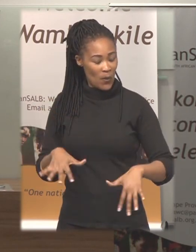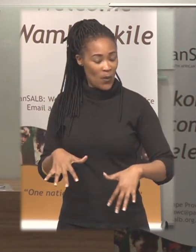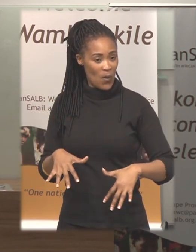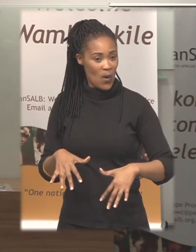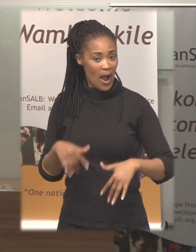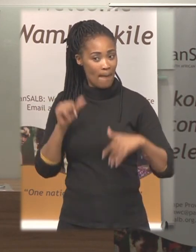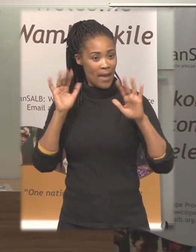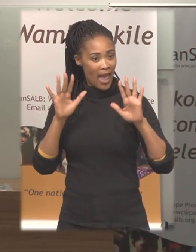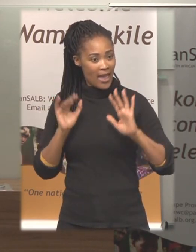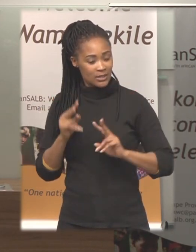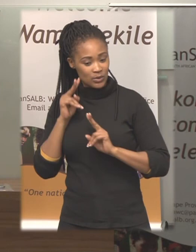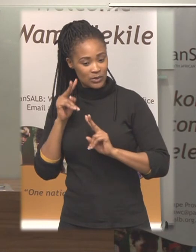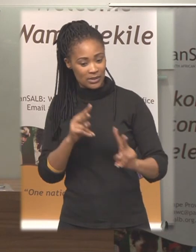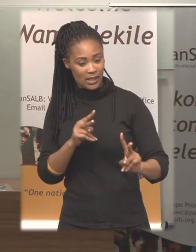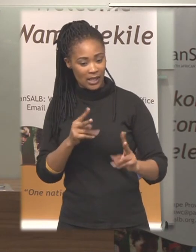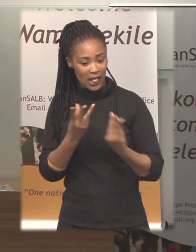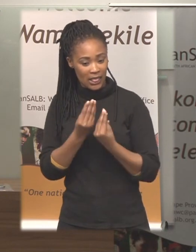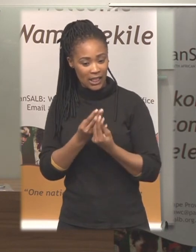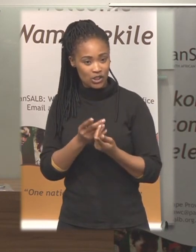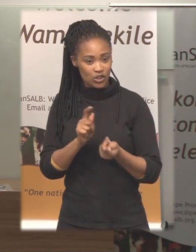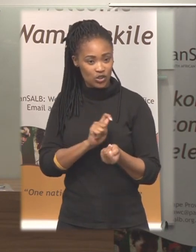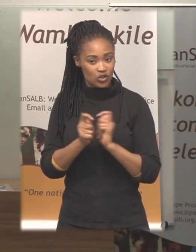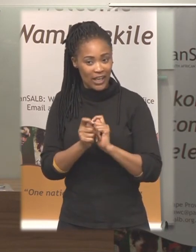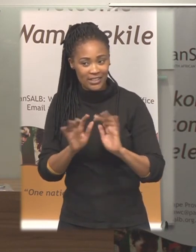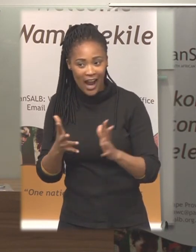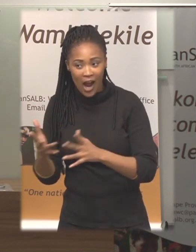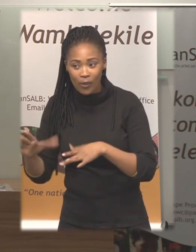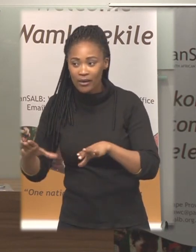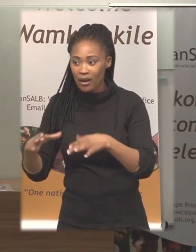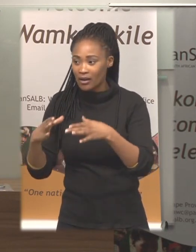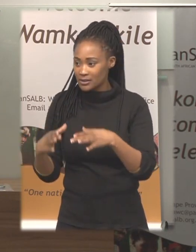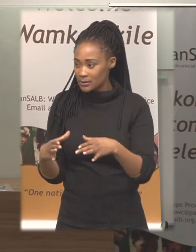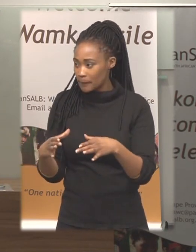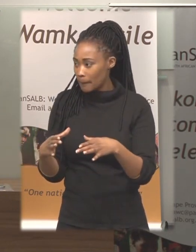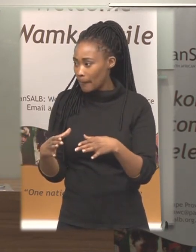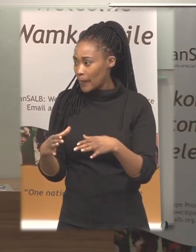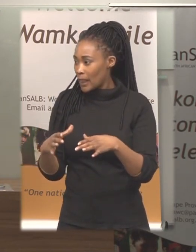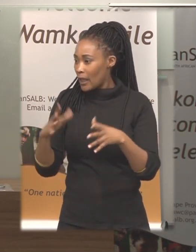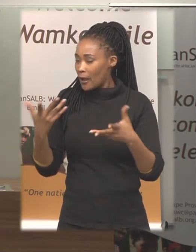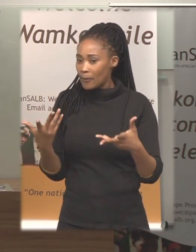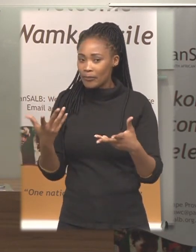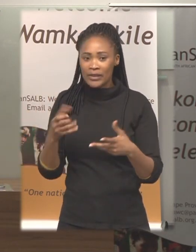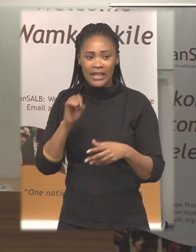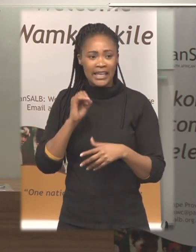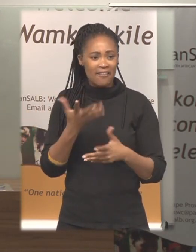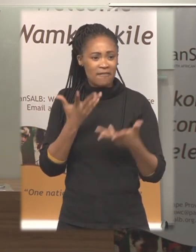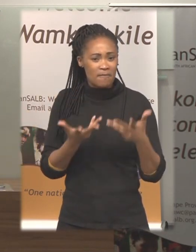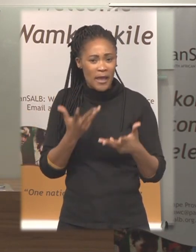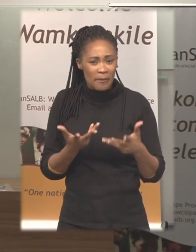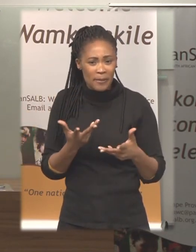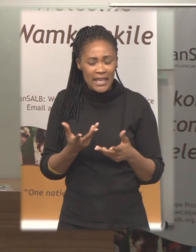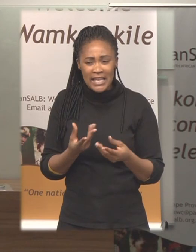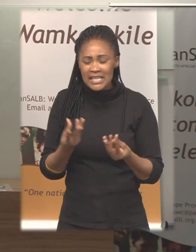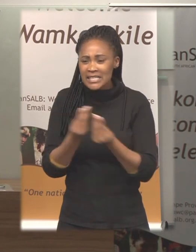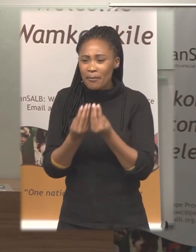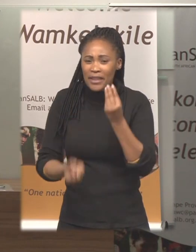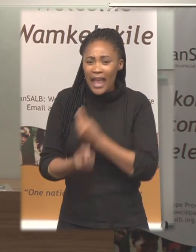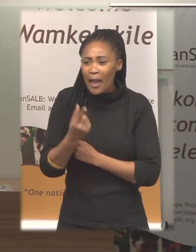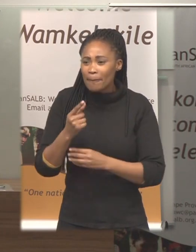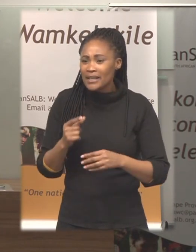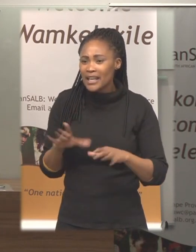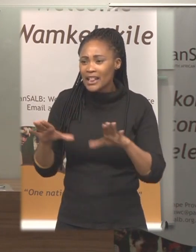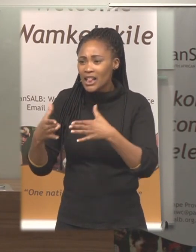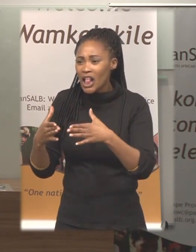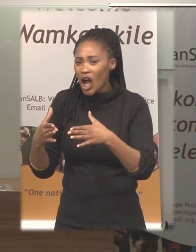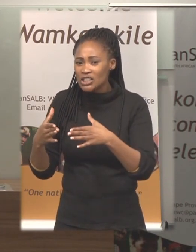things are changing in the class, with English speakers turning to their neighbor when something is going on in the front and saying, "What's that word? Explain to me what that is."